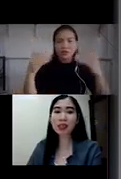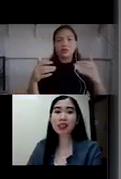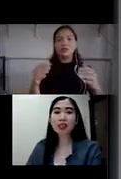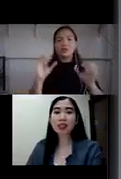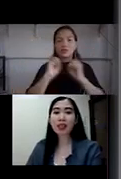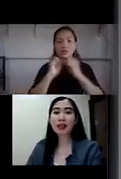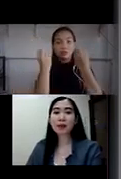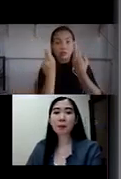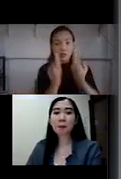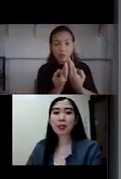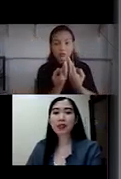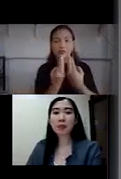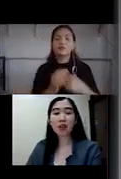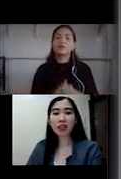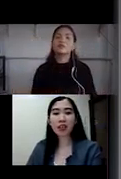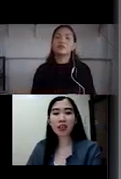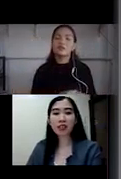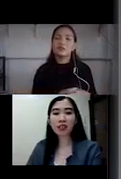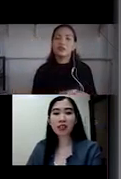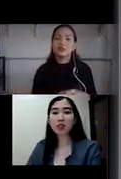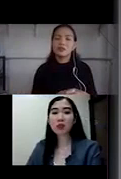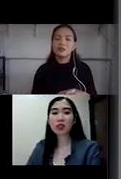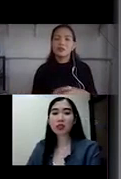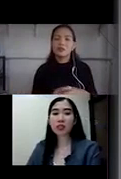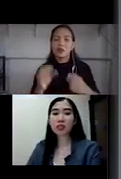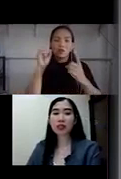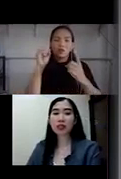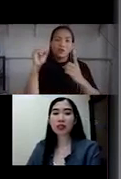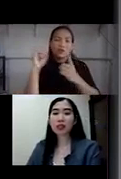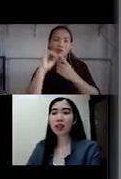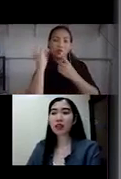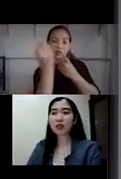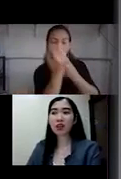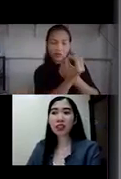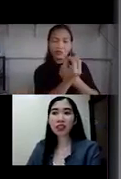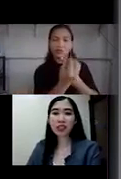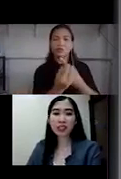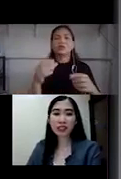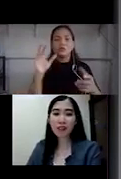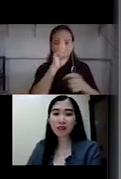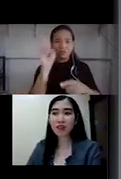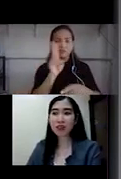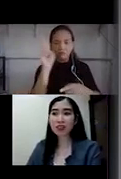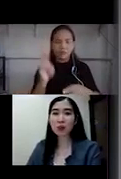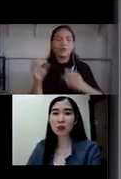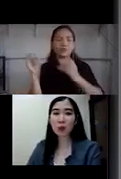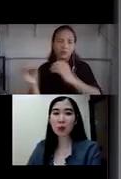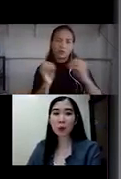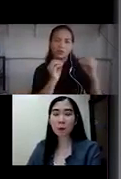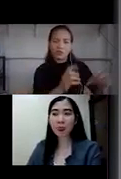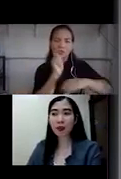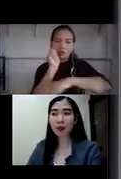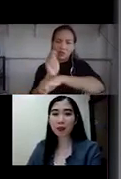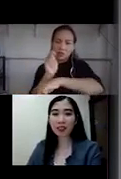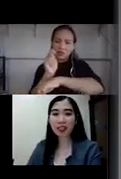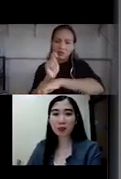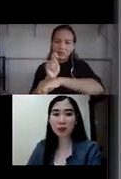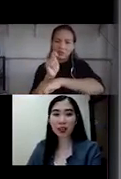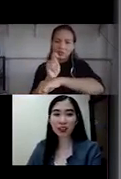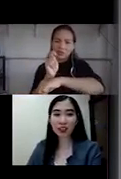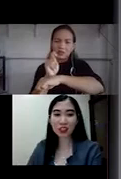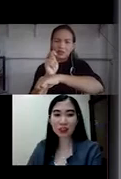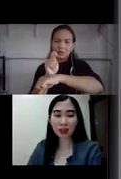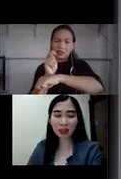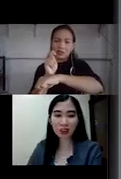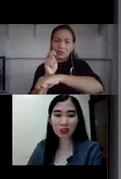natin. Yan. Sa mga orientations, we can use that. And to organize stuff, so familiar po ba